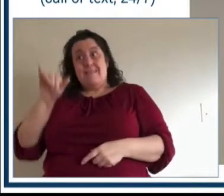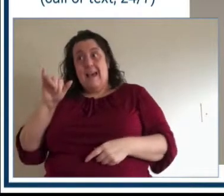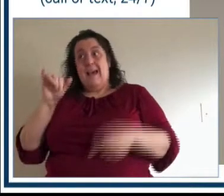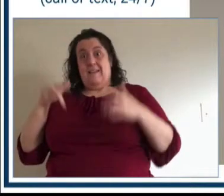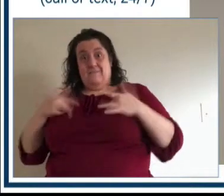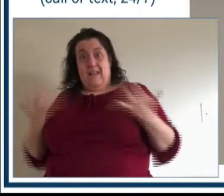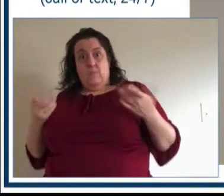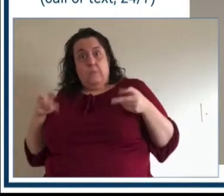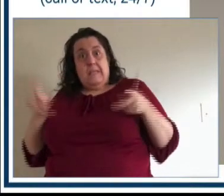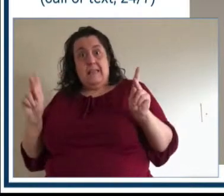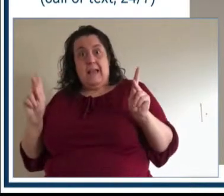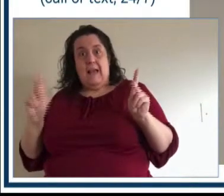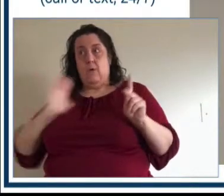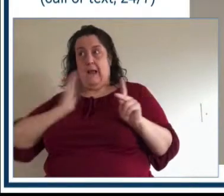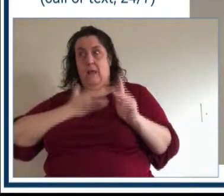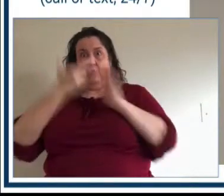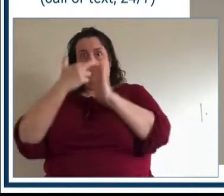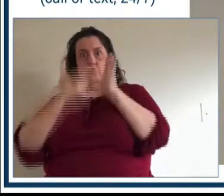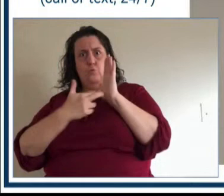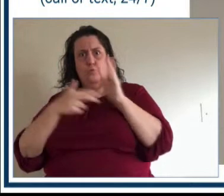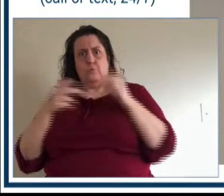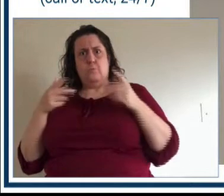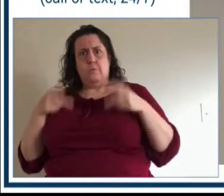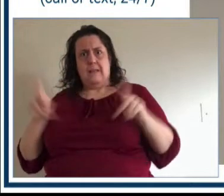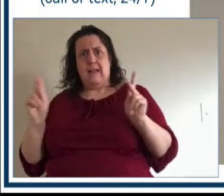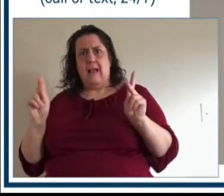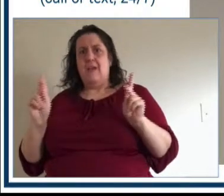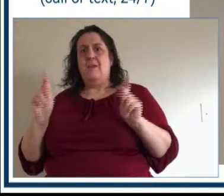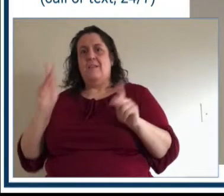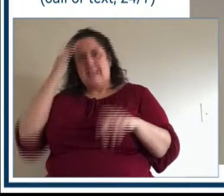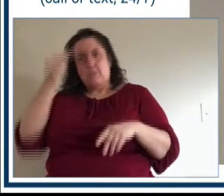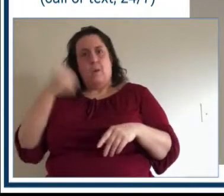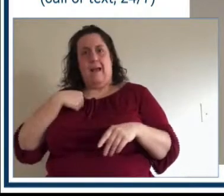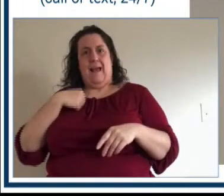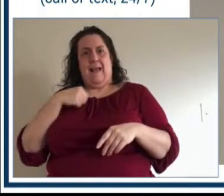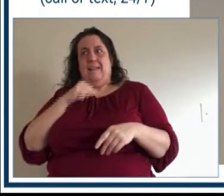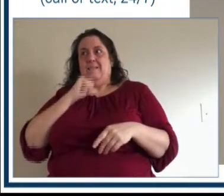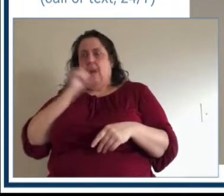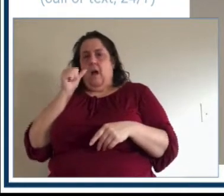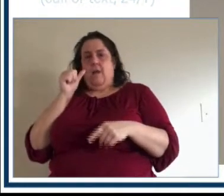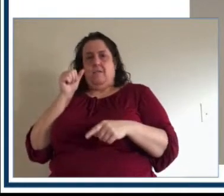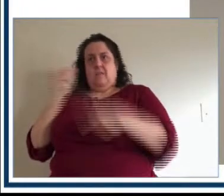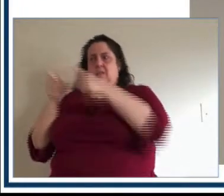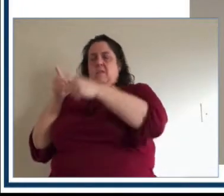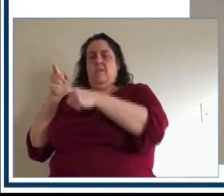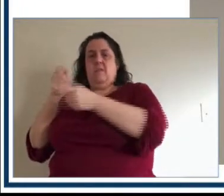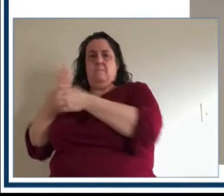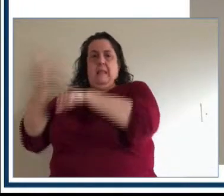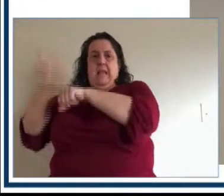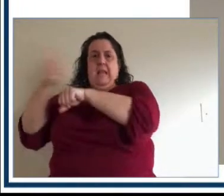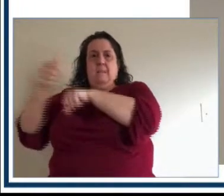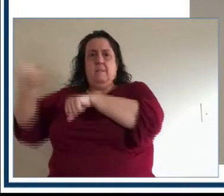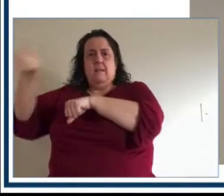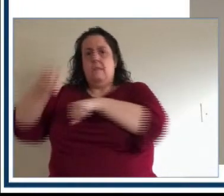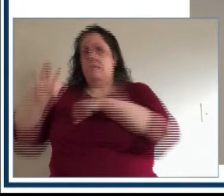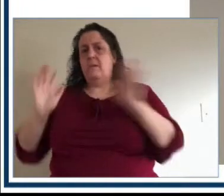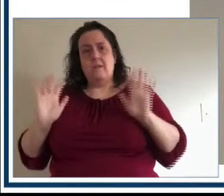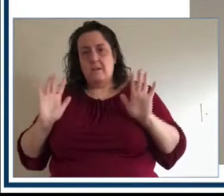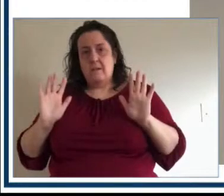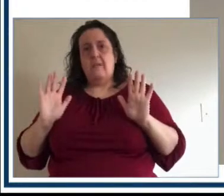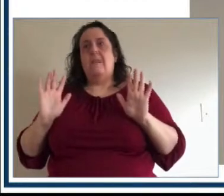don't think we want to, as I said, let's not spend a lot of time pointing fingers and blaming. It is what it is. Omicron is